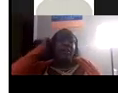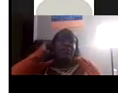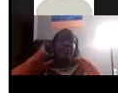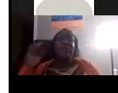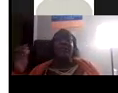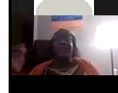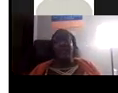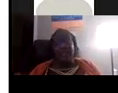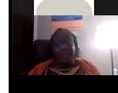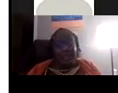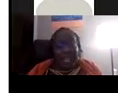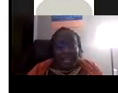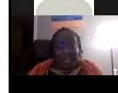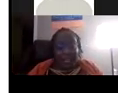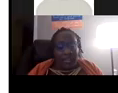Okay.